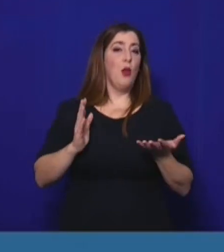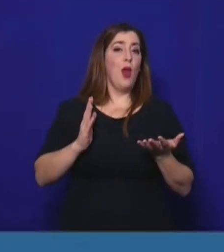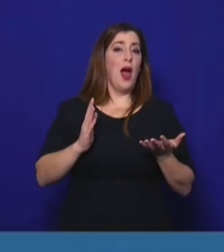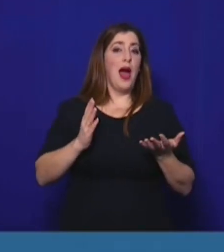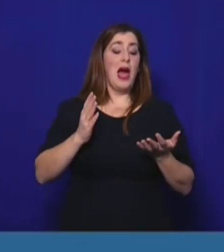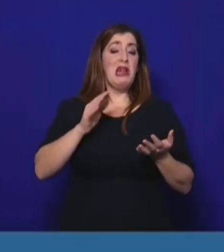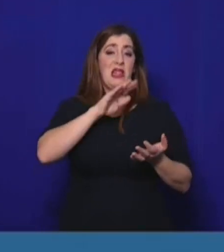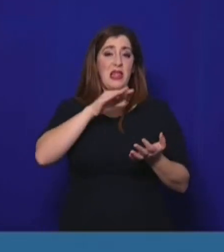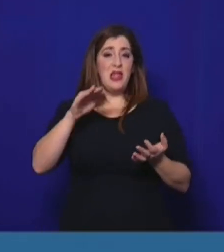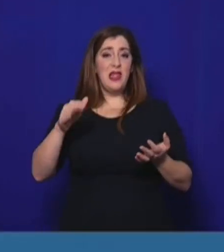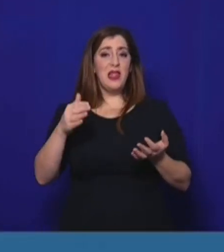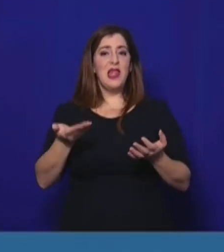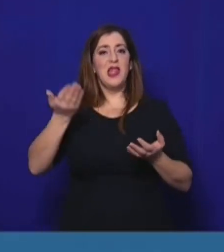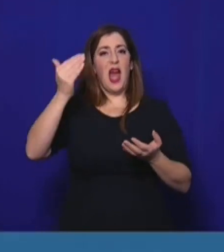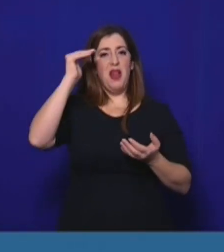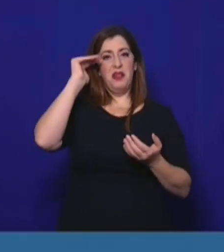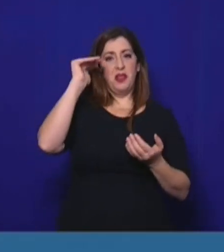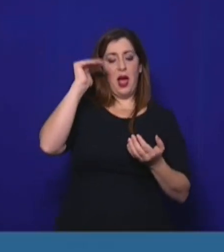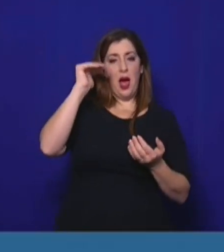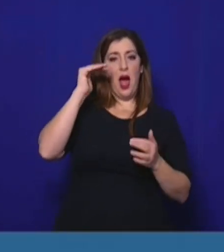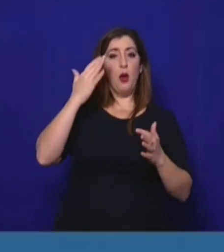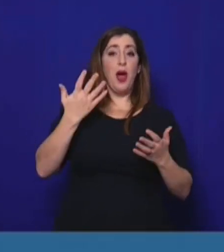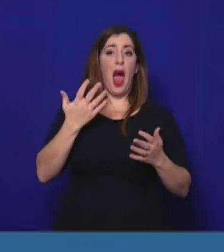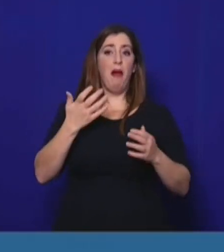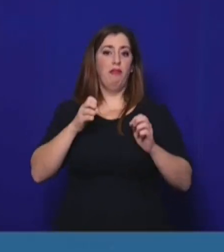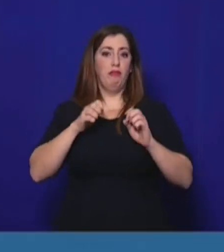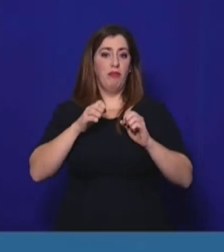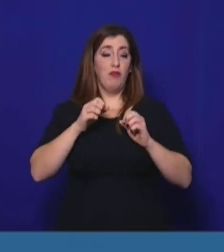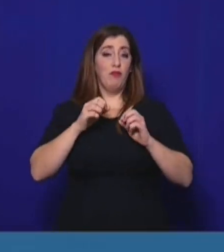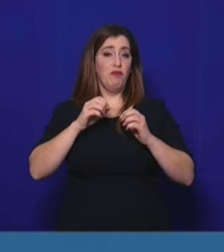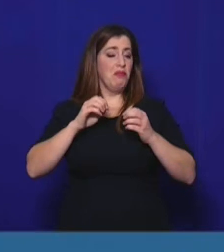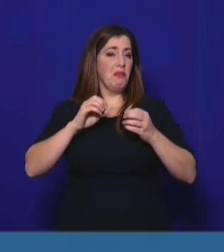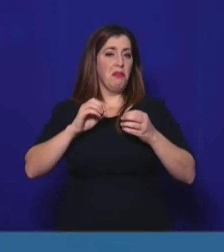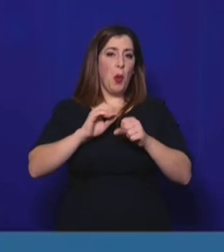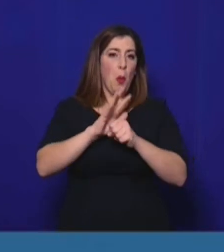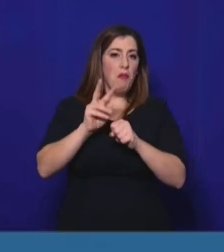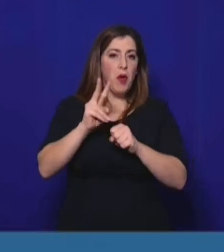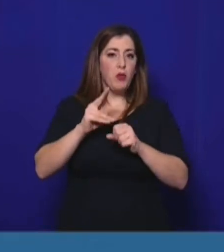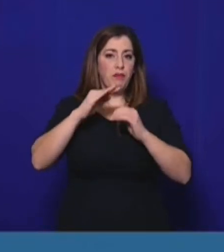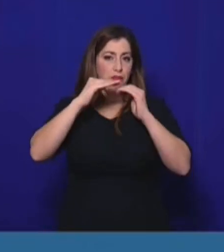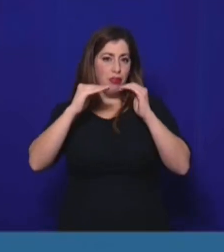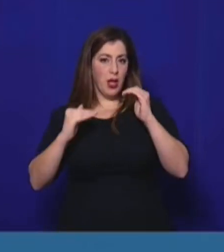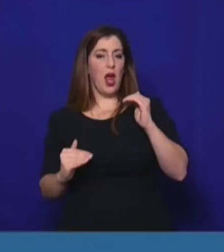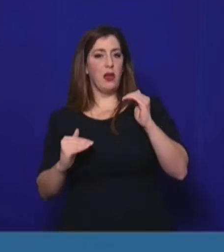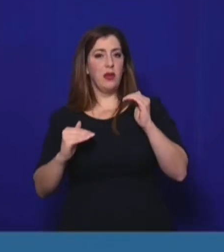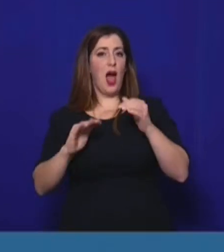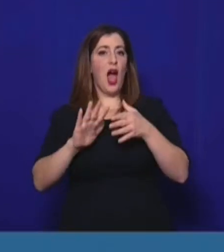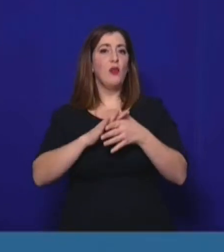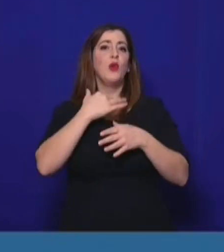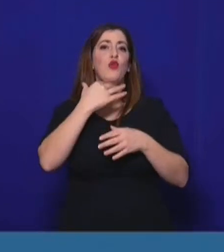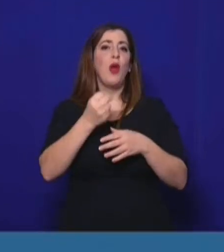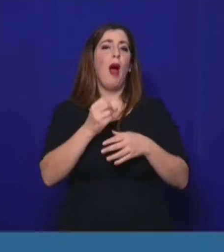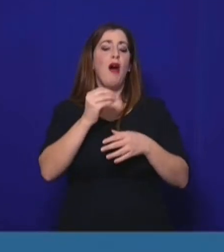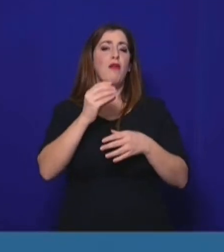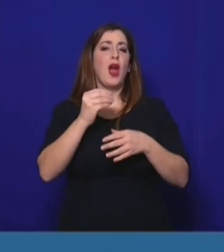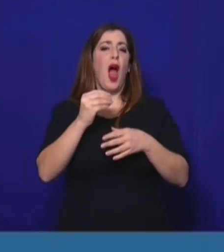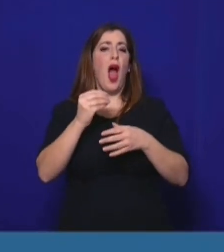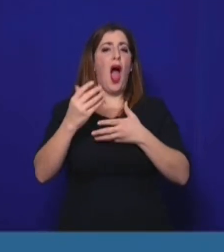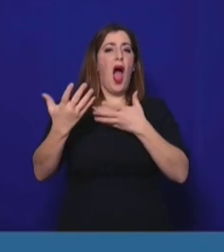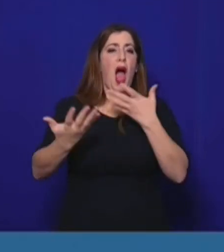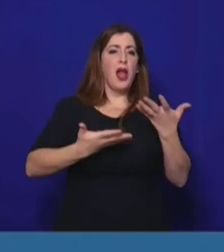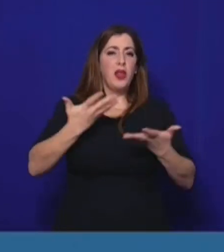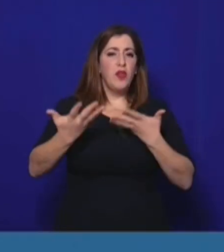huma hemmhekk ikunu qed jikkontribwixxu wkoll li ma jkollokx daqshekk social events u dan kollu. Allura l-iskejjel propju bil-mezzi